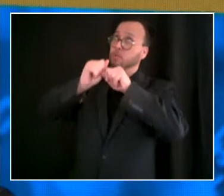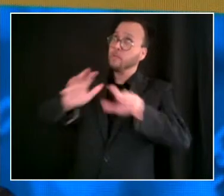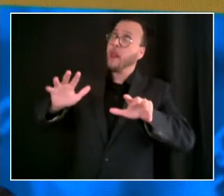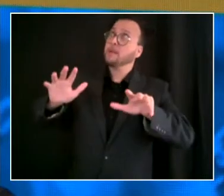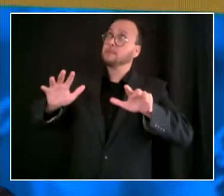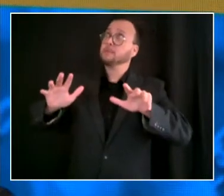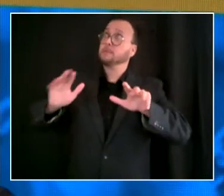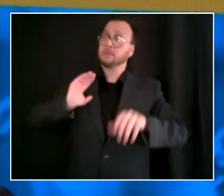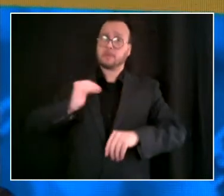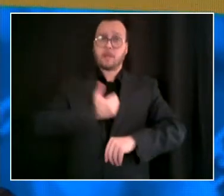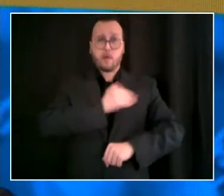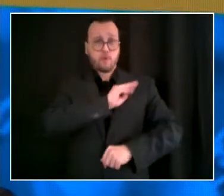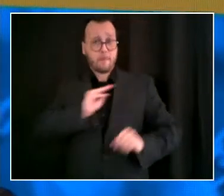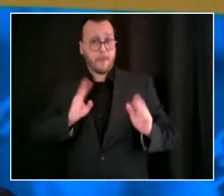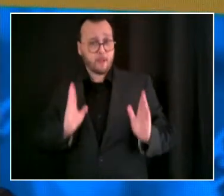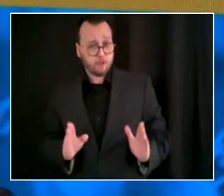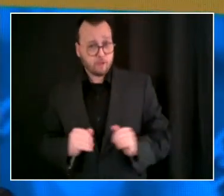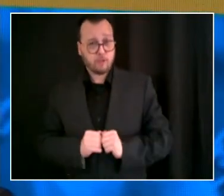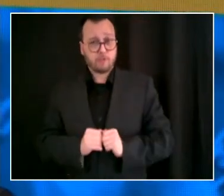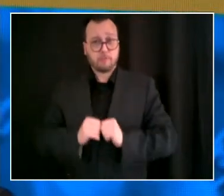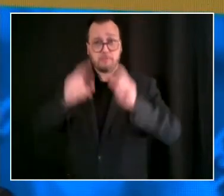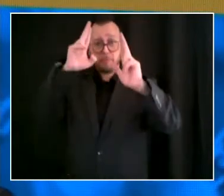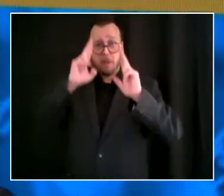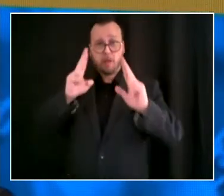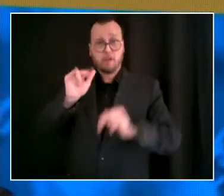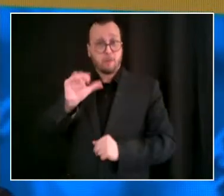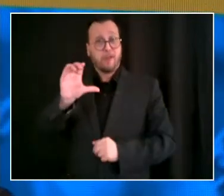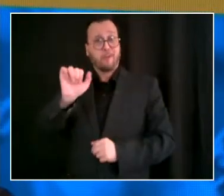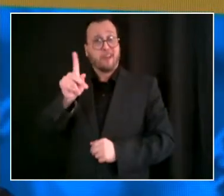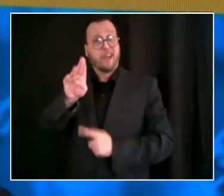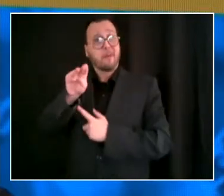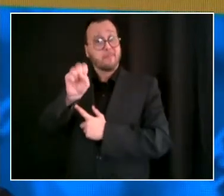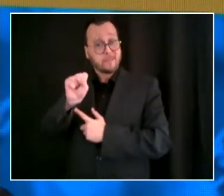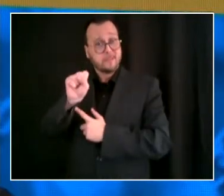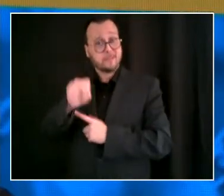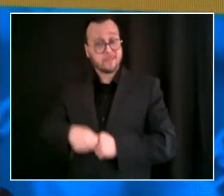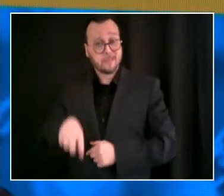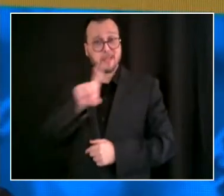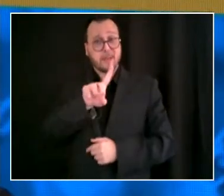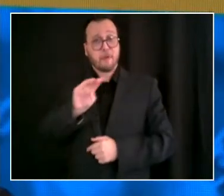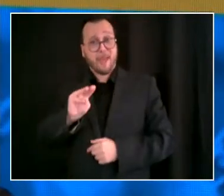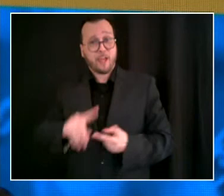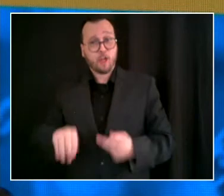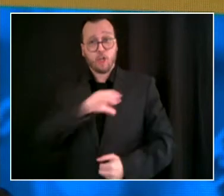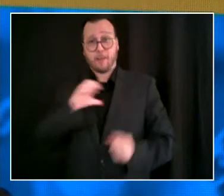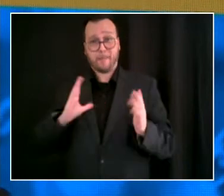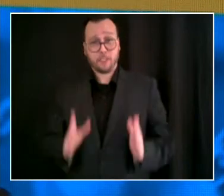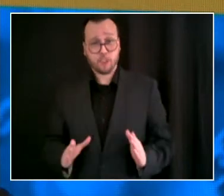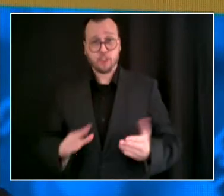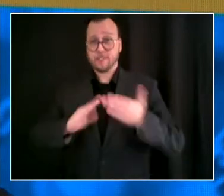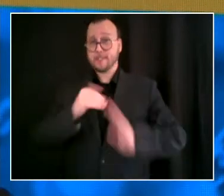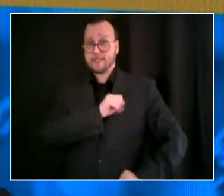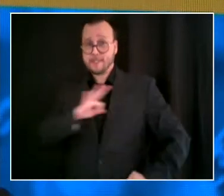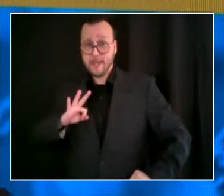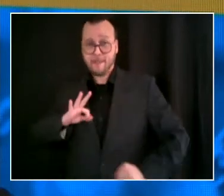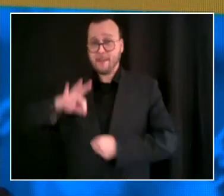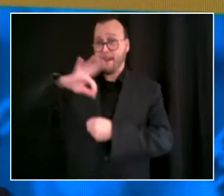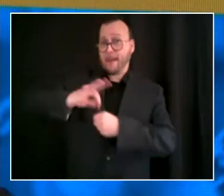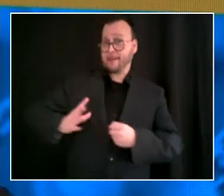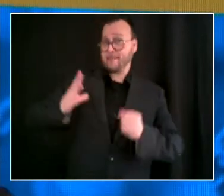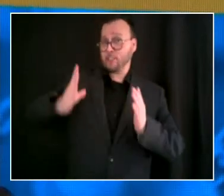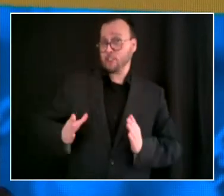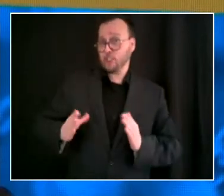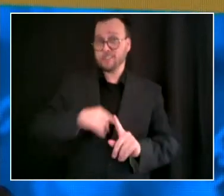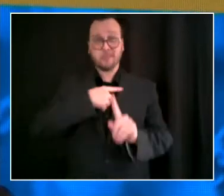our Mayor, Honorable Eric Adams, Deputy Mayors, Commissioners, City staff, elected officials, and all